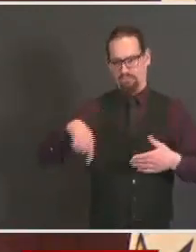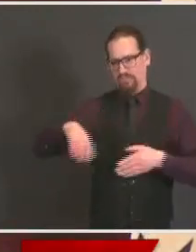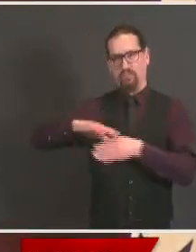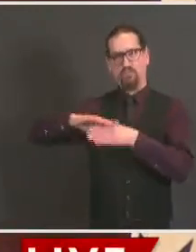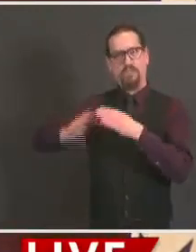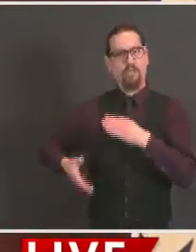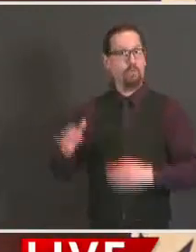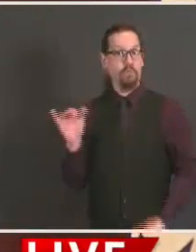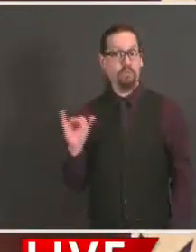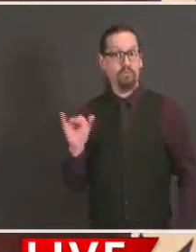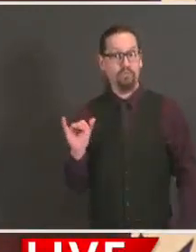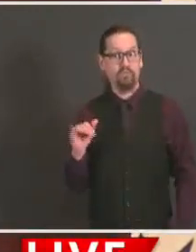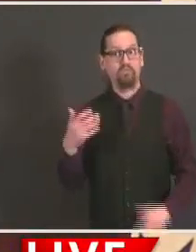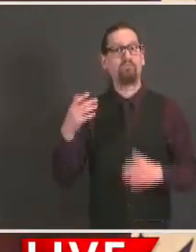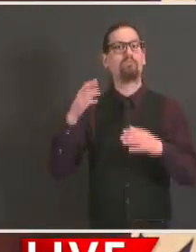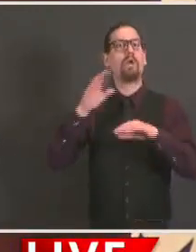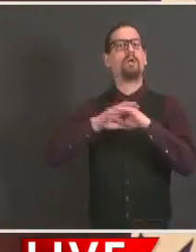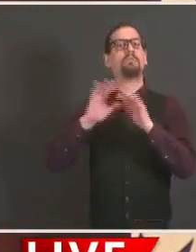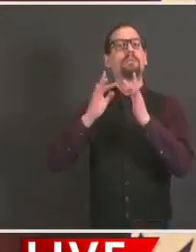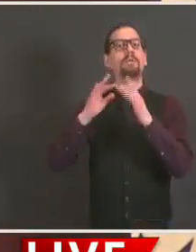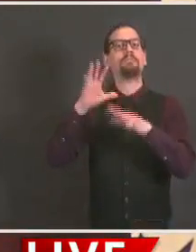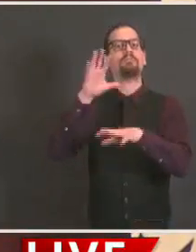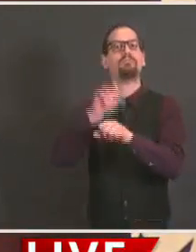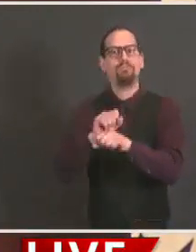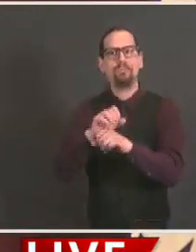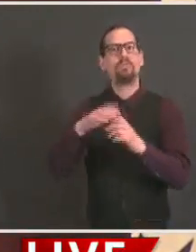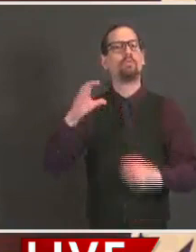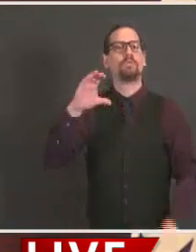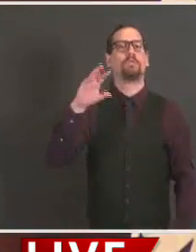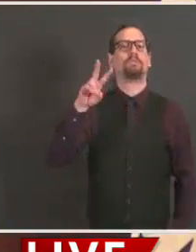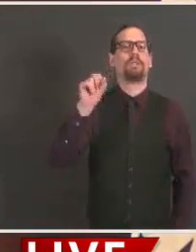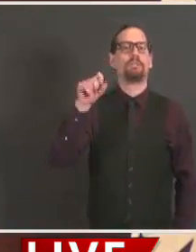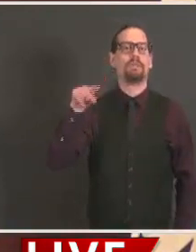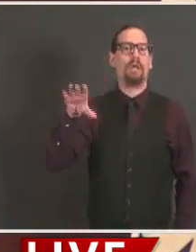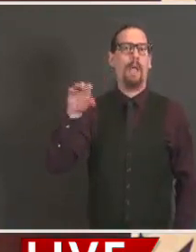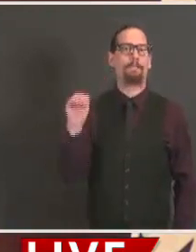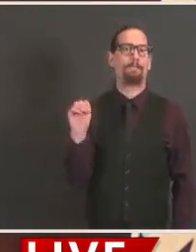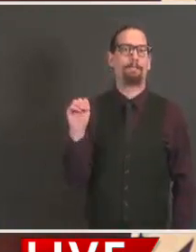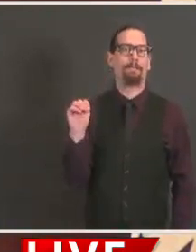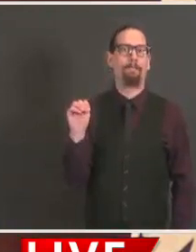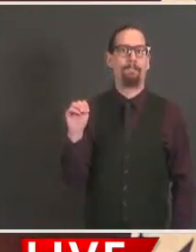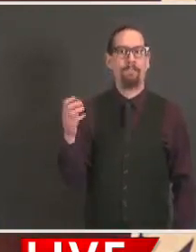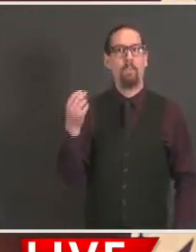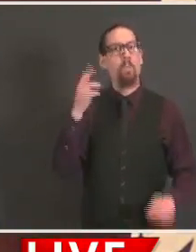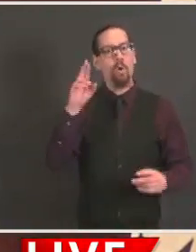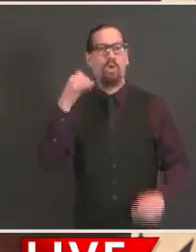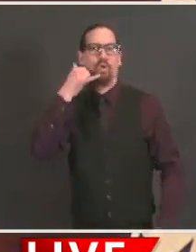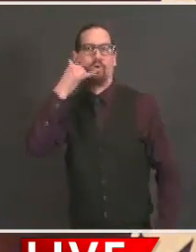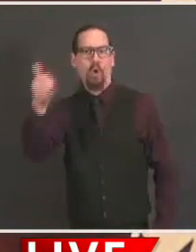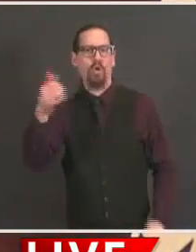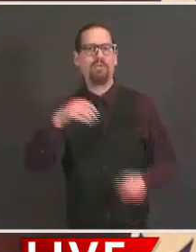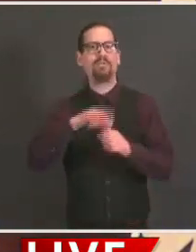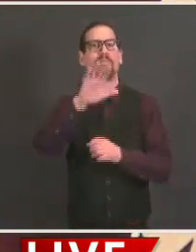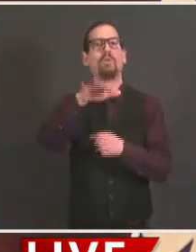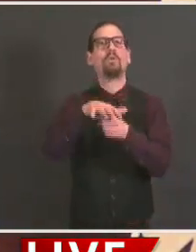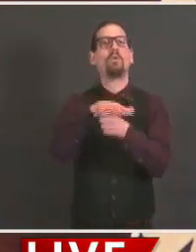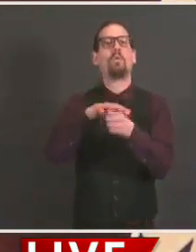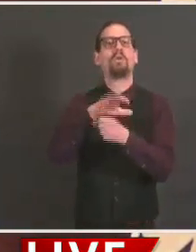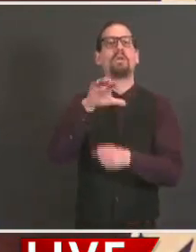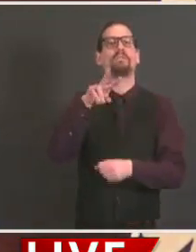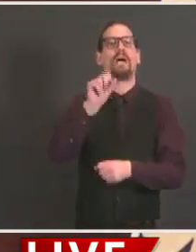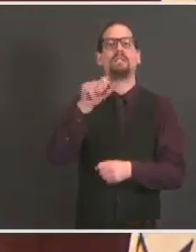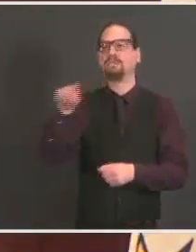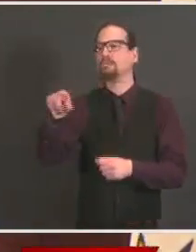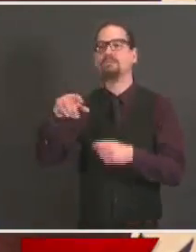register, also go to CVS.com or call your local CVS starting Saturday.